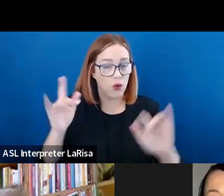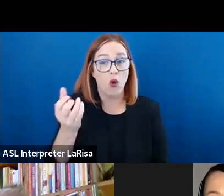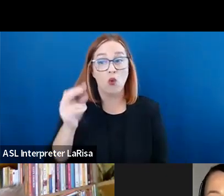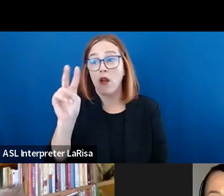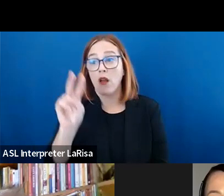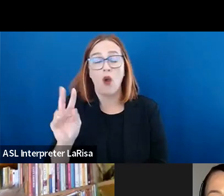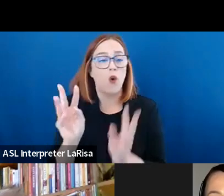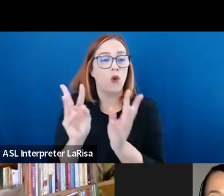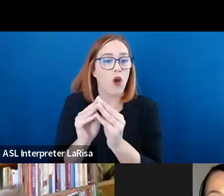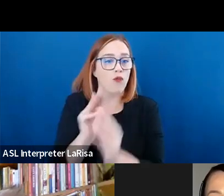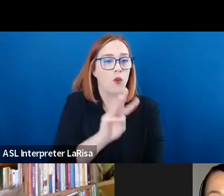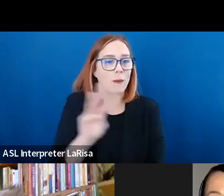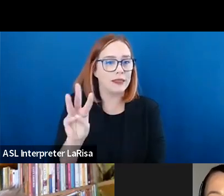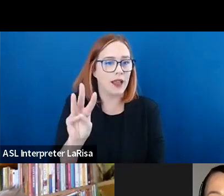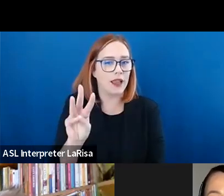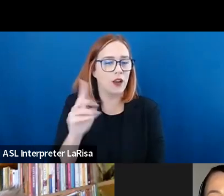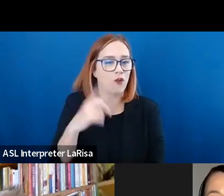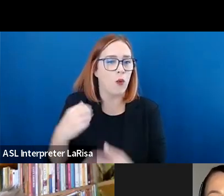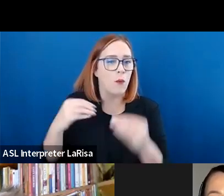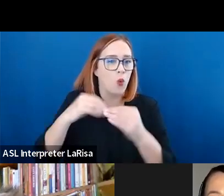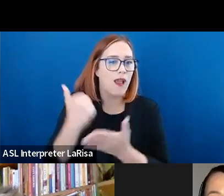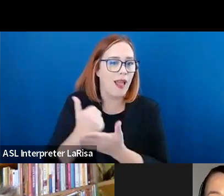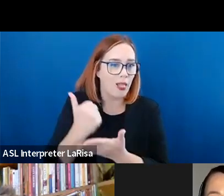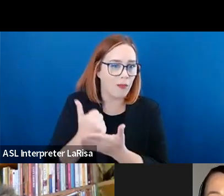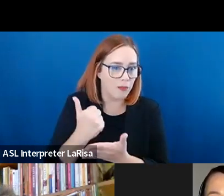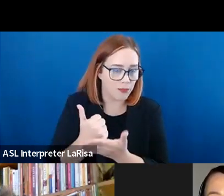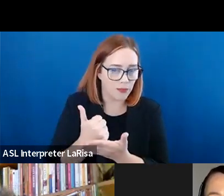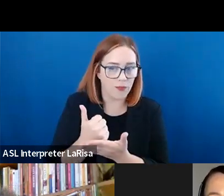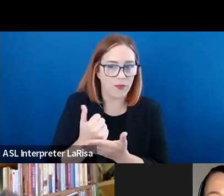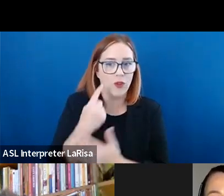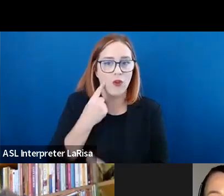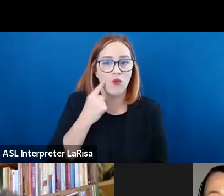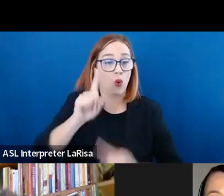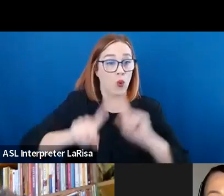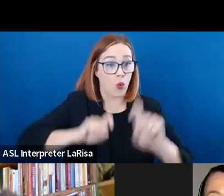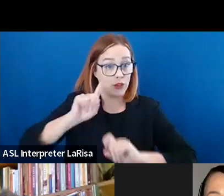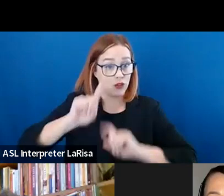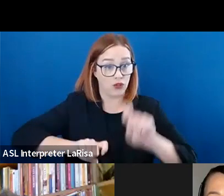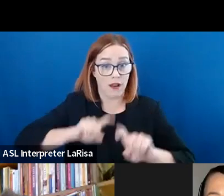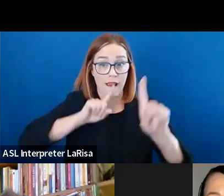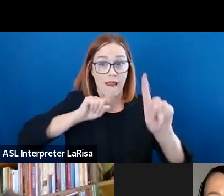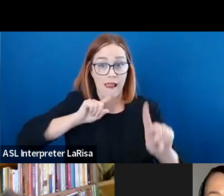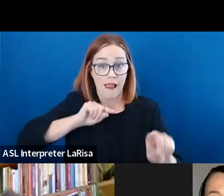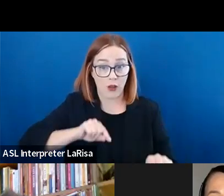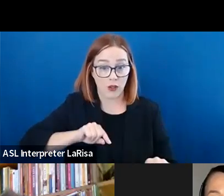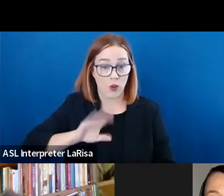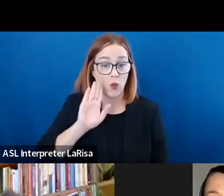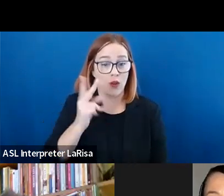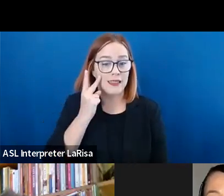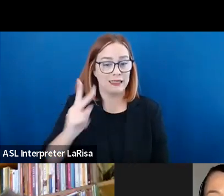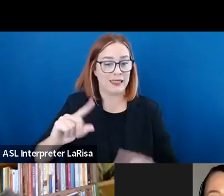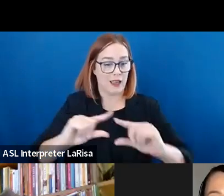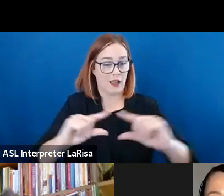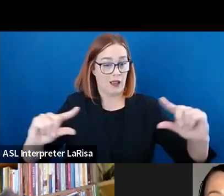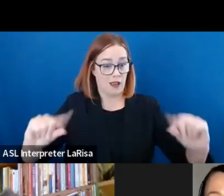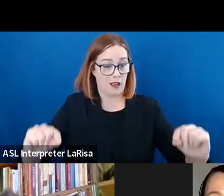for more help. For Q&A times, please note the Q&A box is on the menu bar. Please